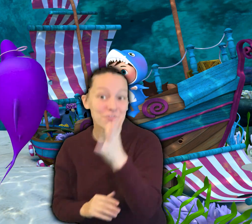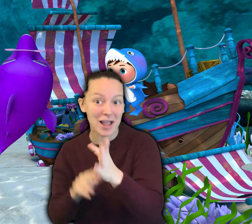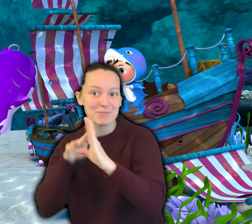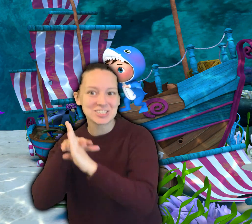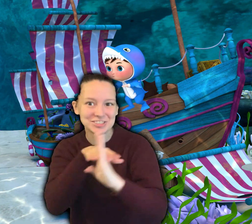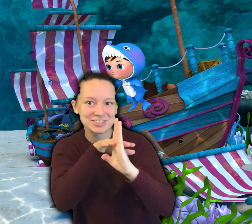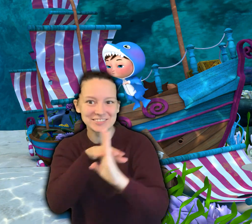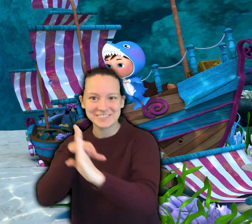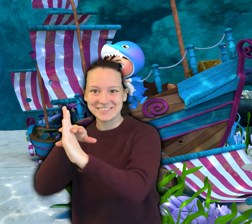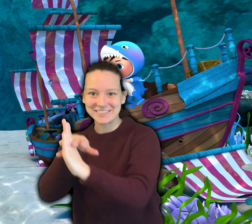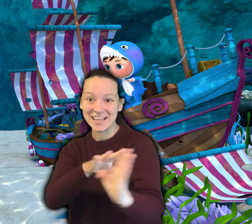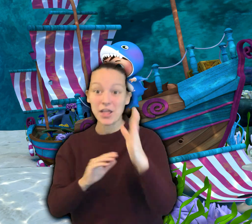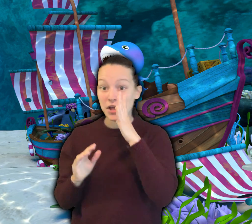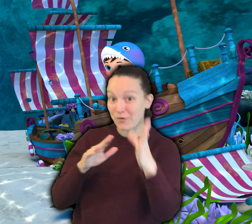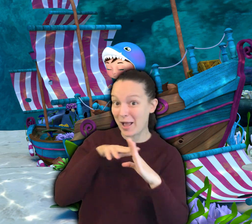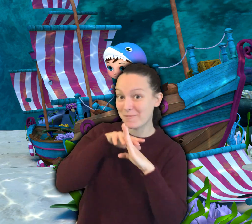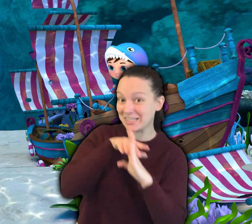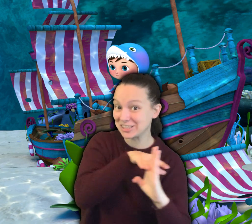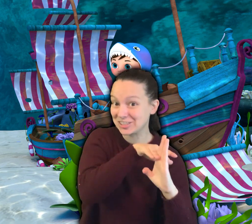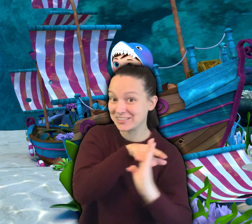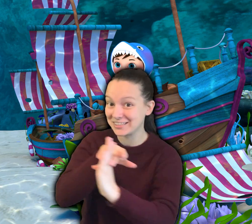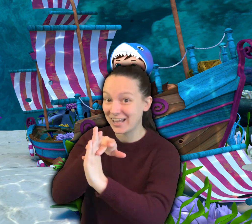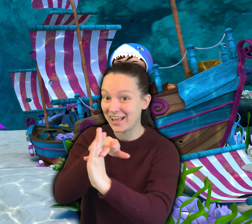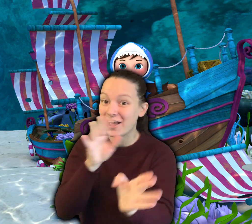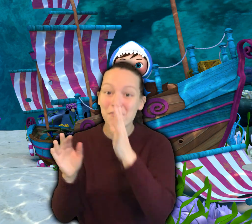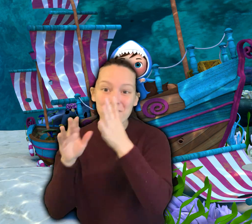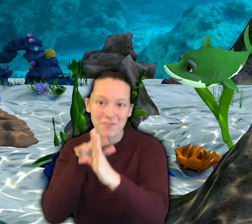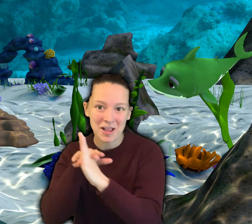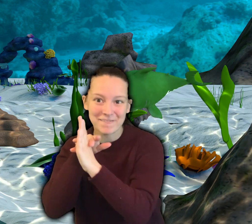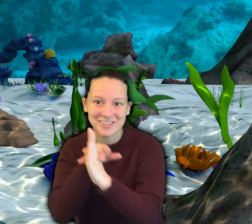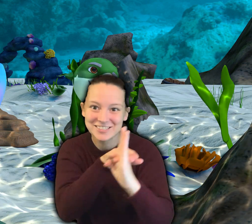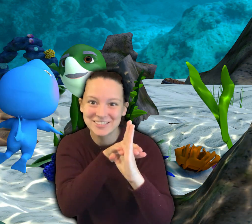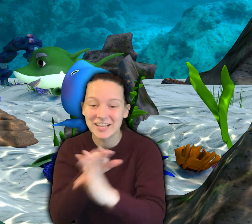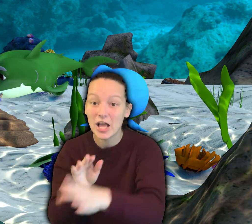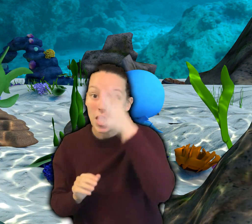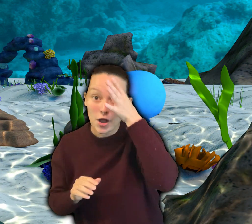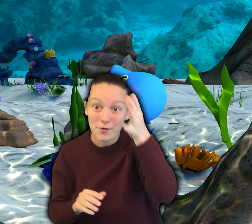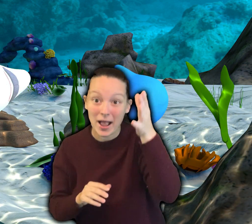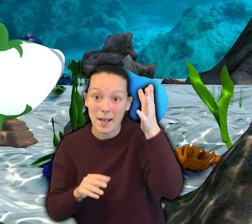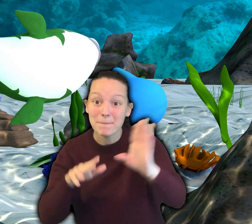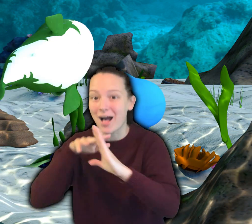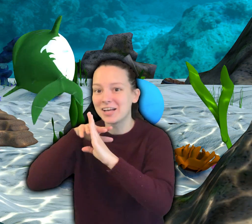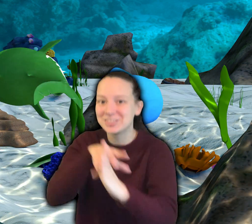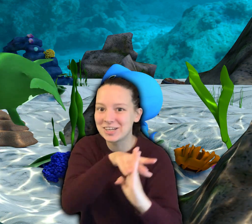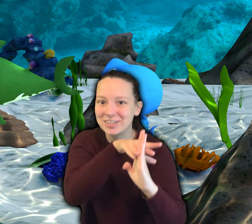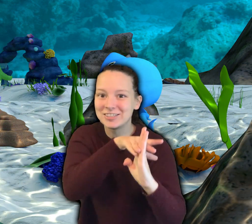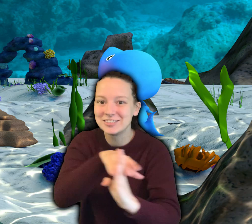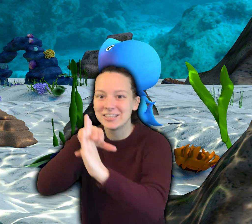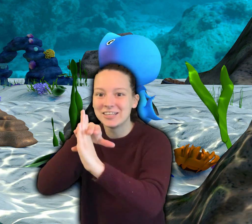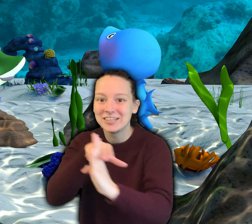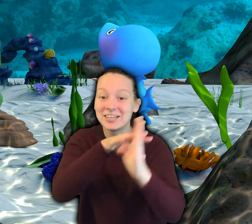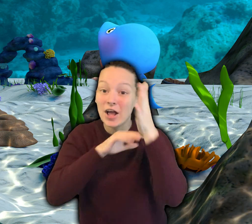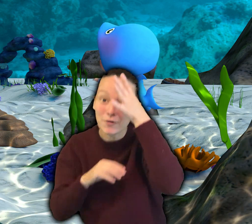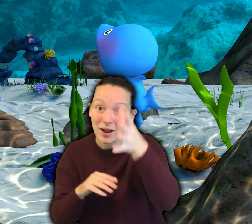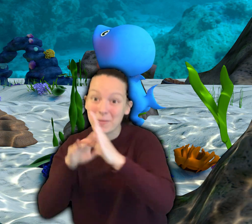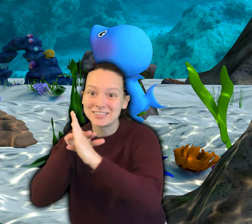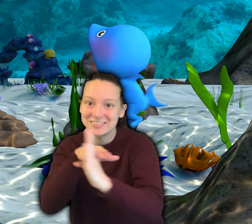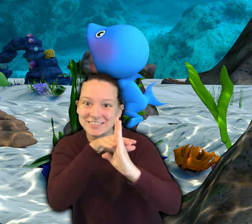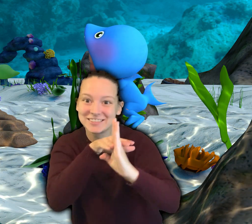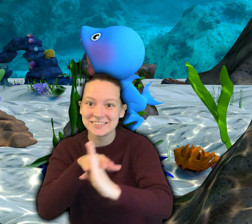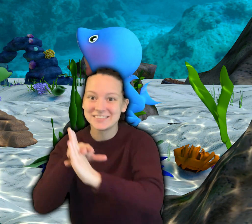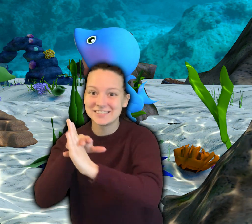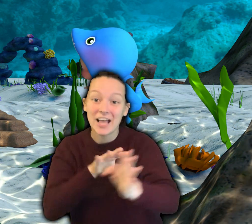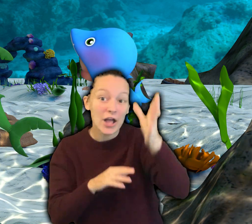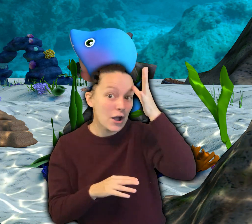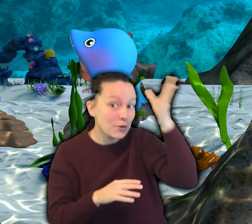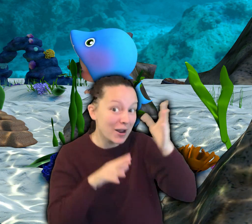doo Grandma shark do doo doo doo doo do Grandma shark do doo doo doo doo doo Grandma shark grandpa shark doo doo doo doo doo doo grandpa shark